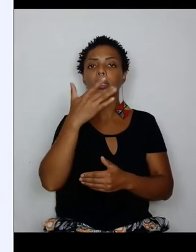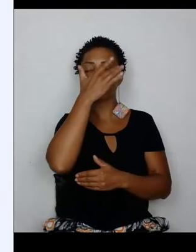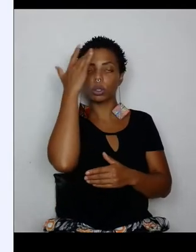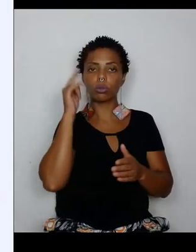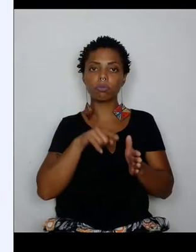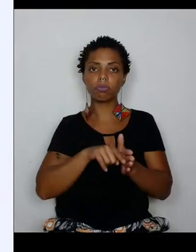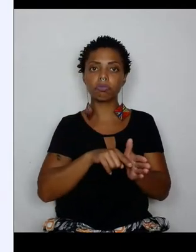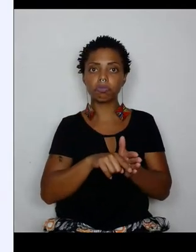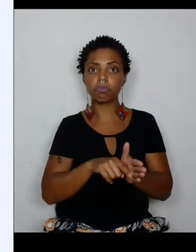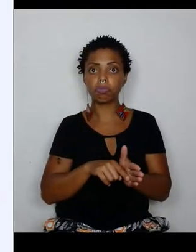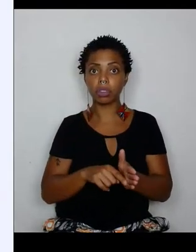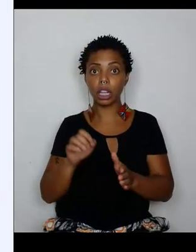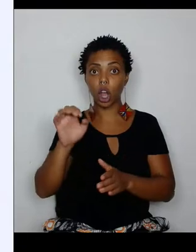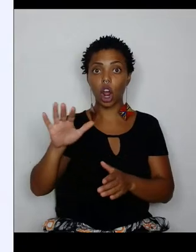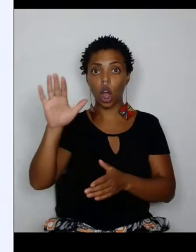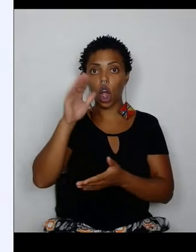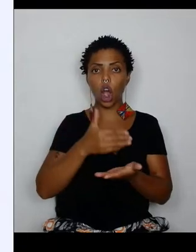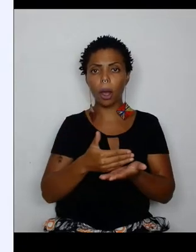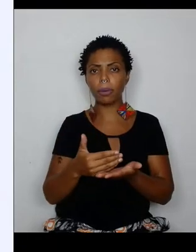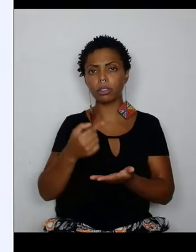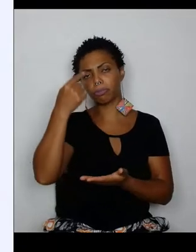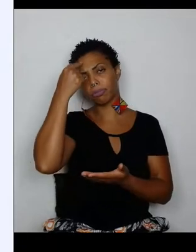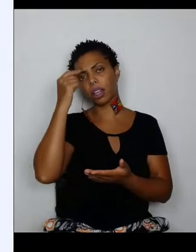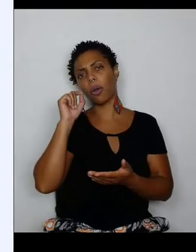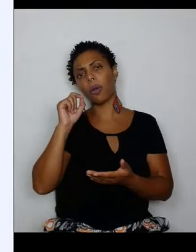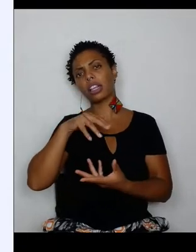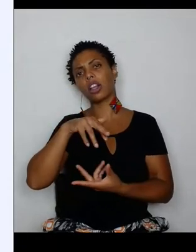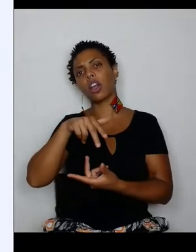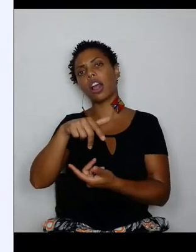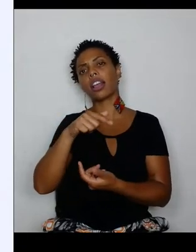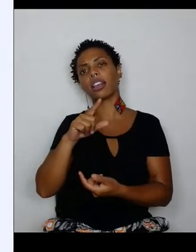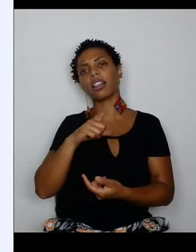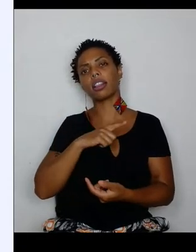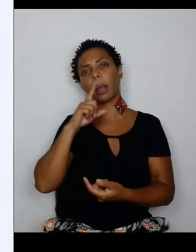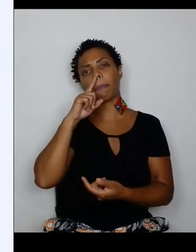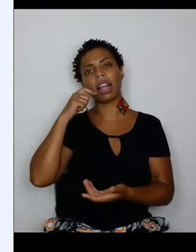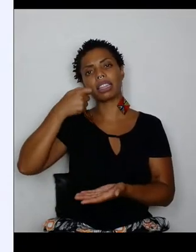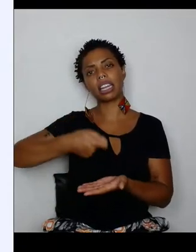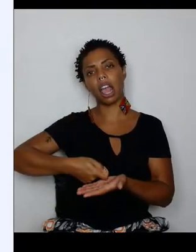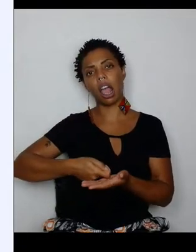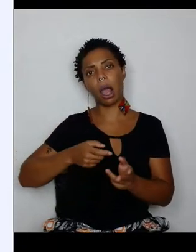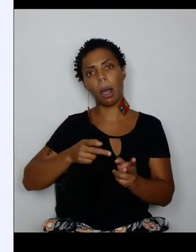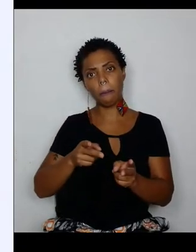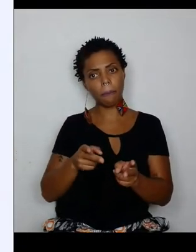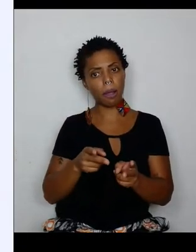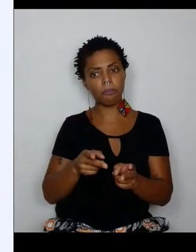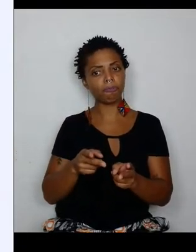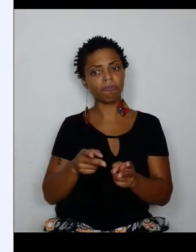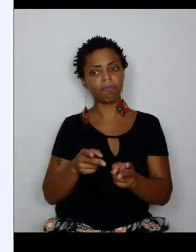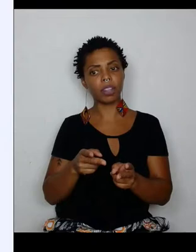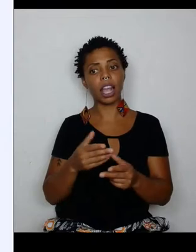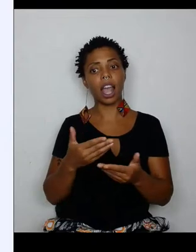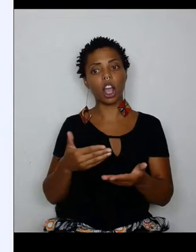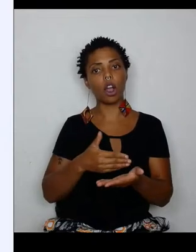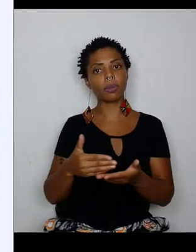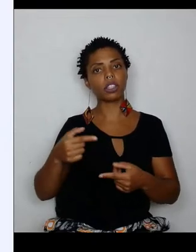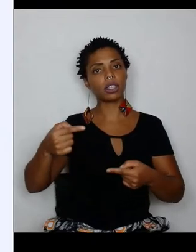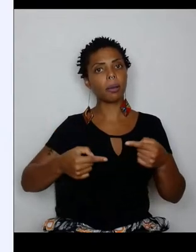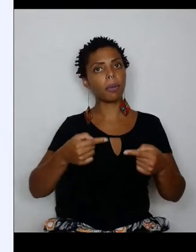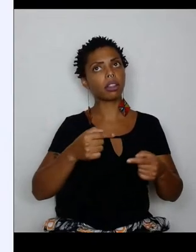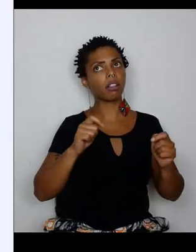the patriarchal order and to debate the existence of alternative matriarchal and matrilineal forms of social